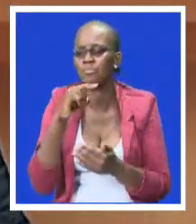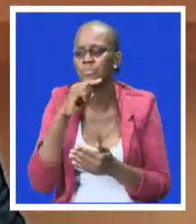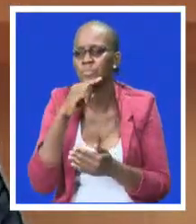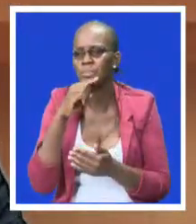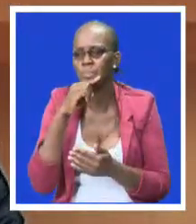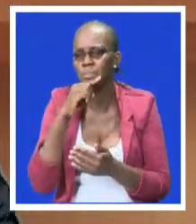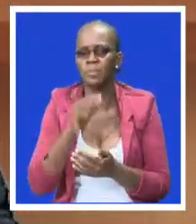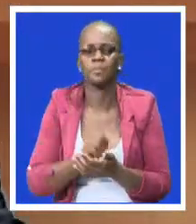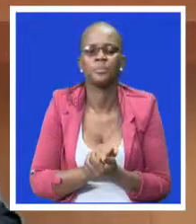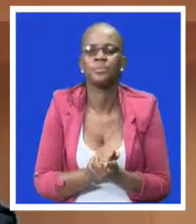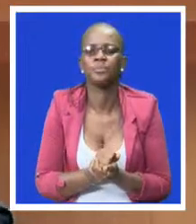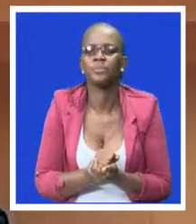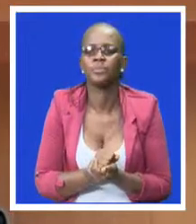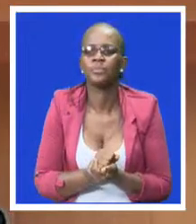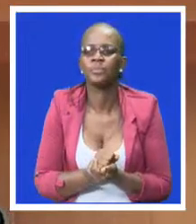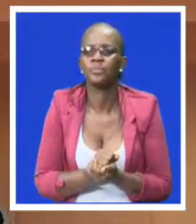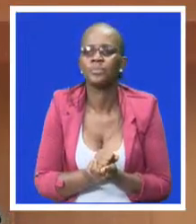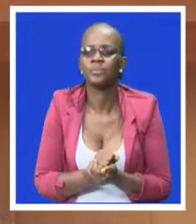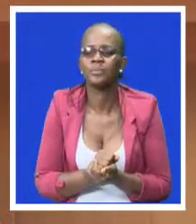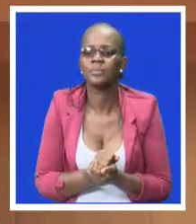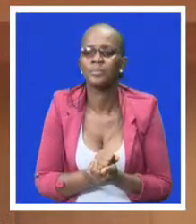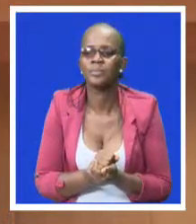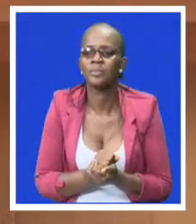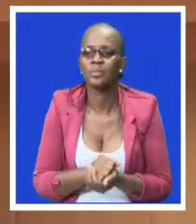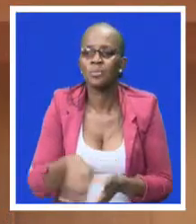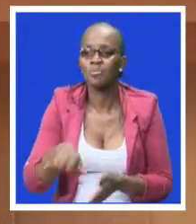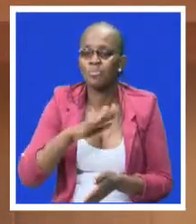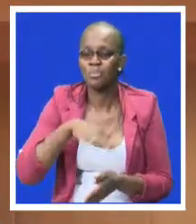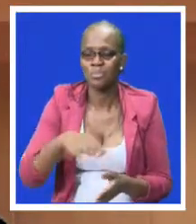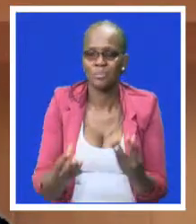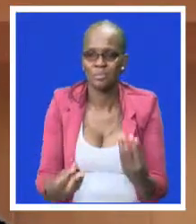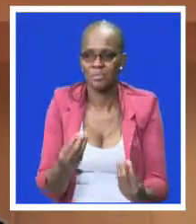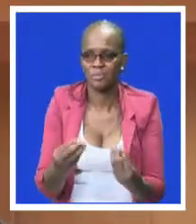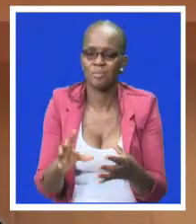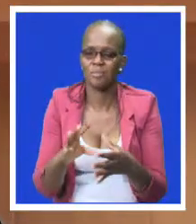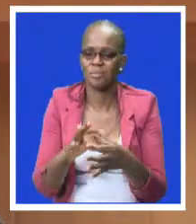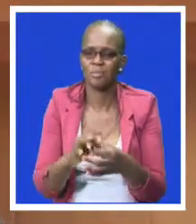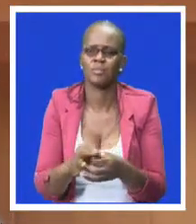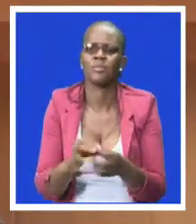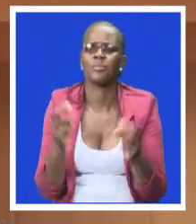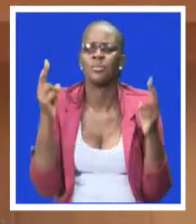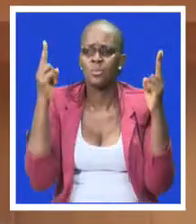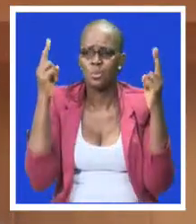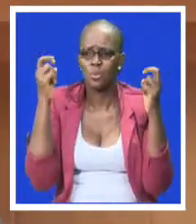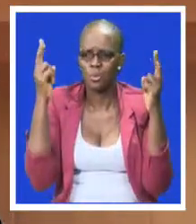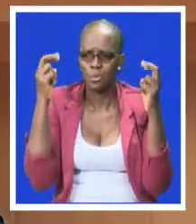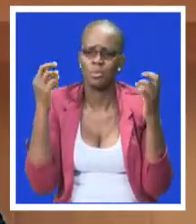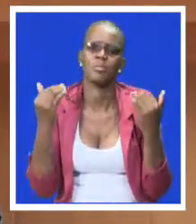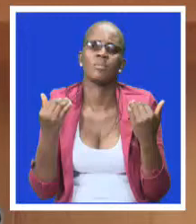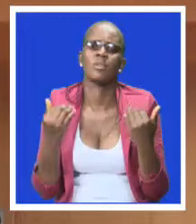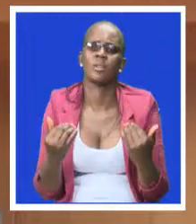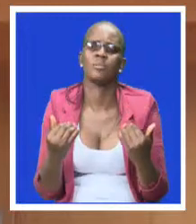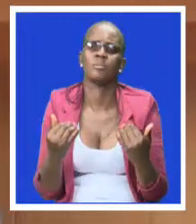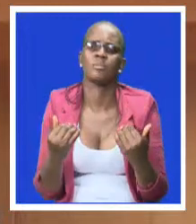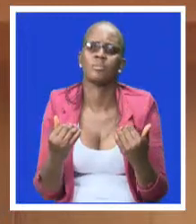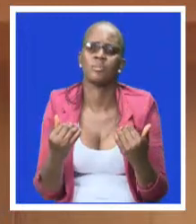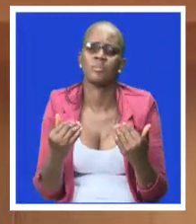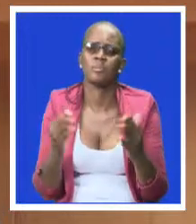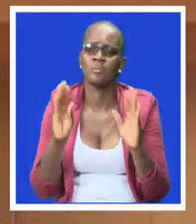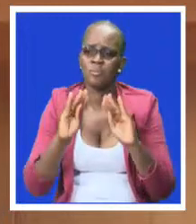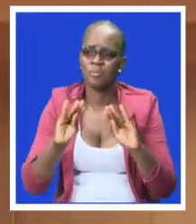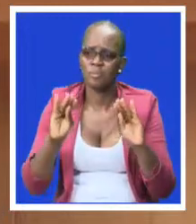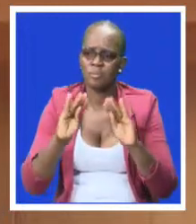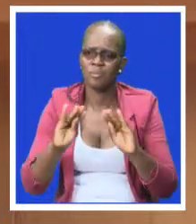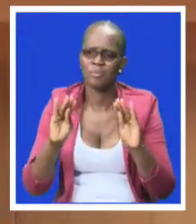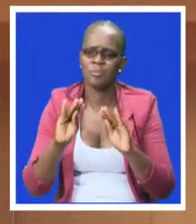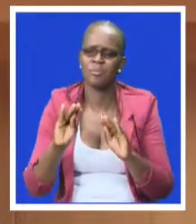home, we are learning about the San and the Khoikhoi. And I hope everyone is